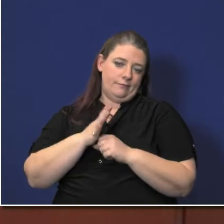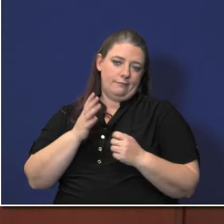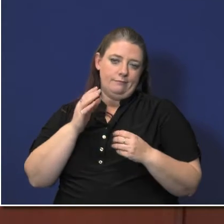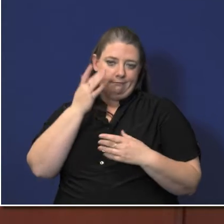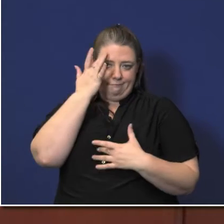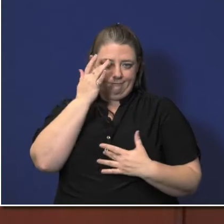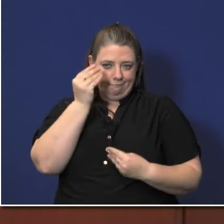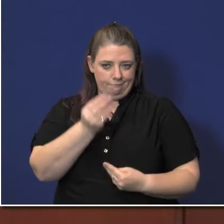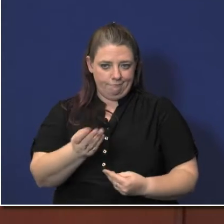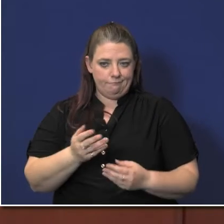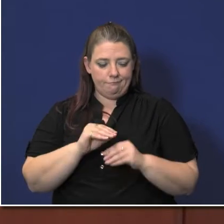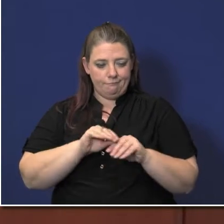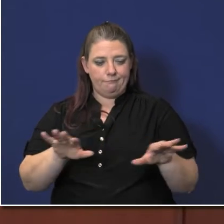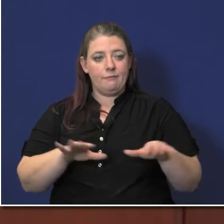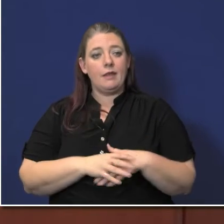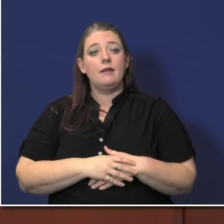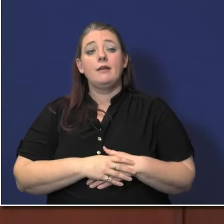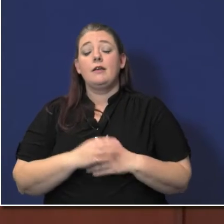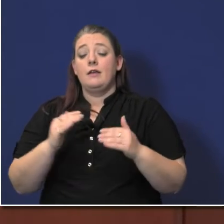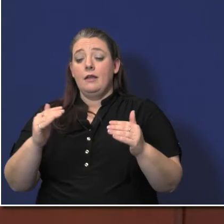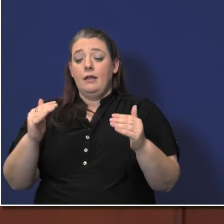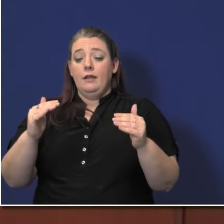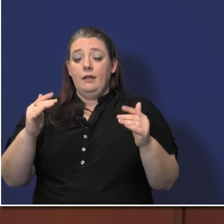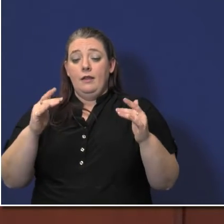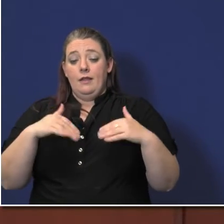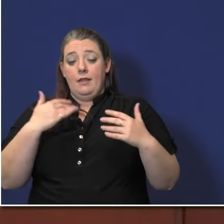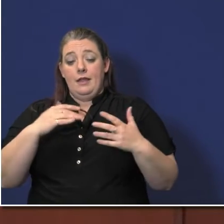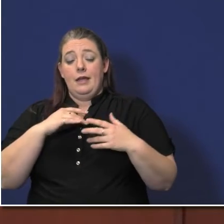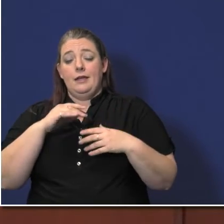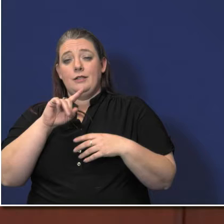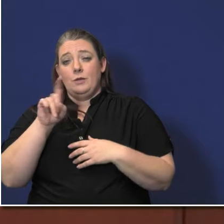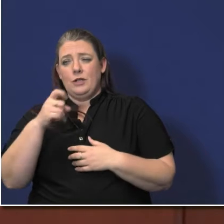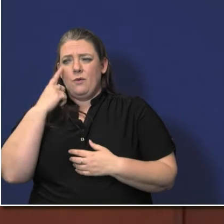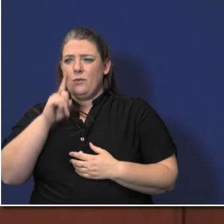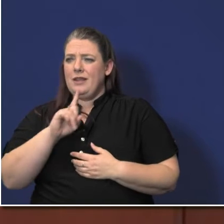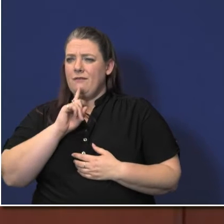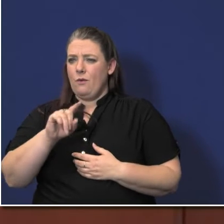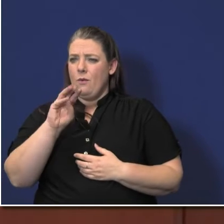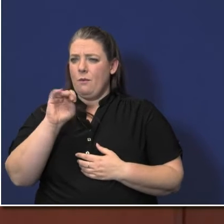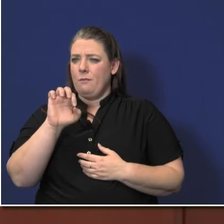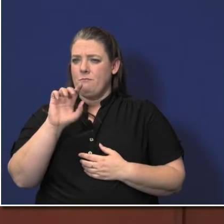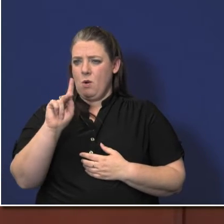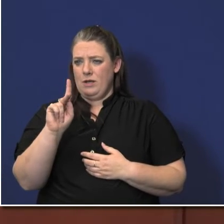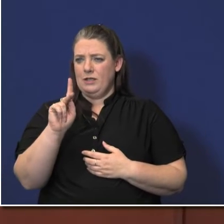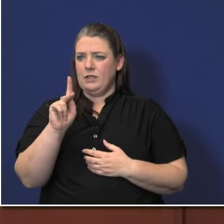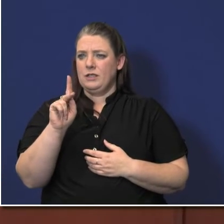you. The next question is really for Mark.